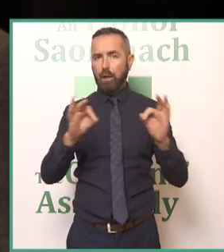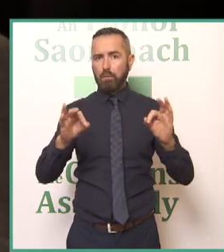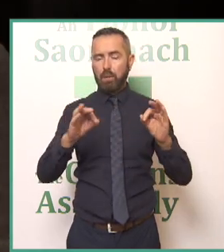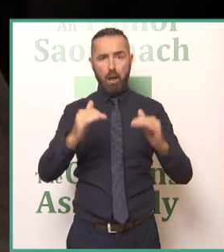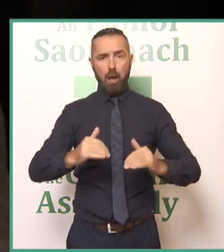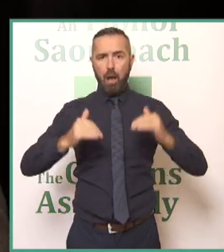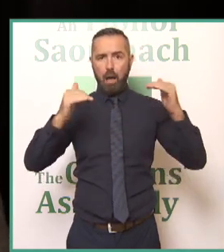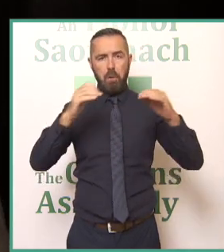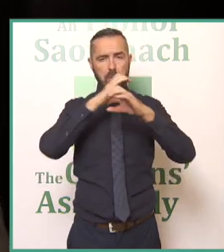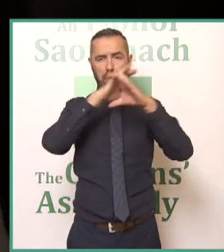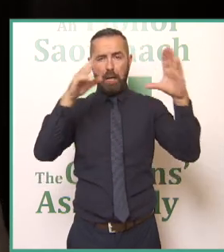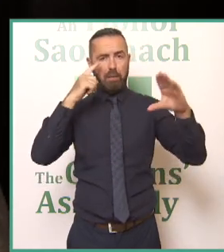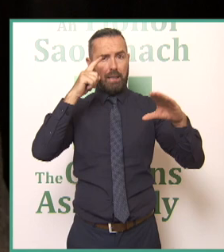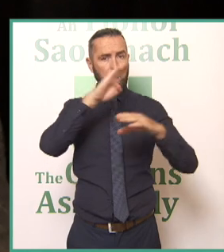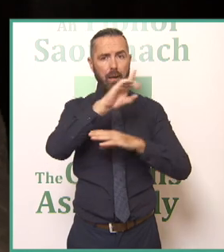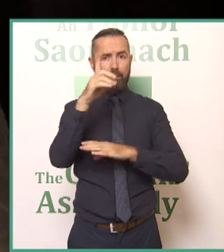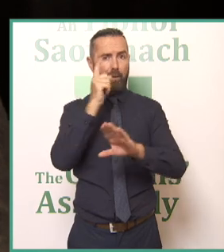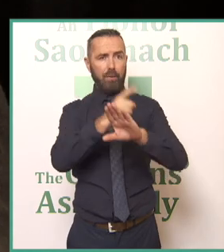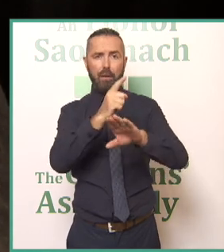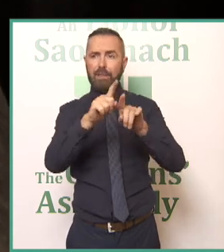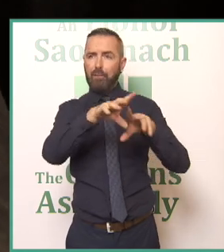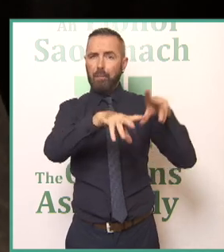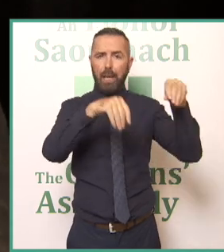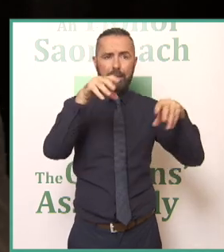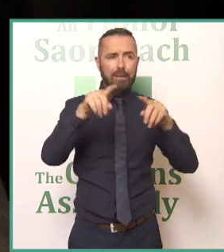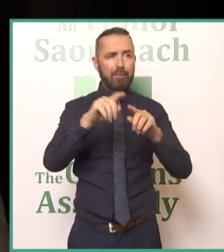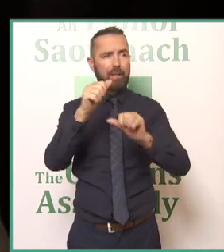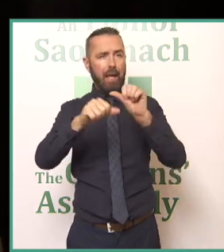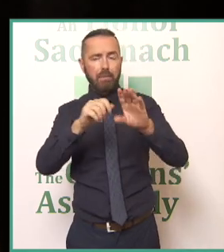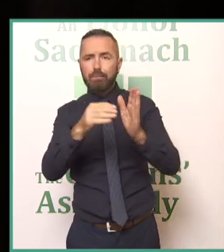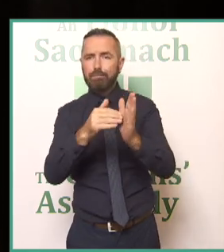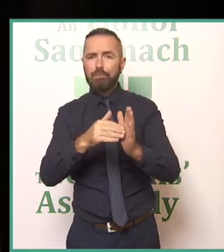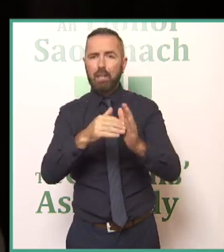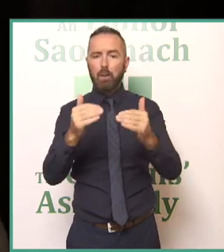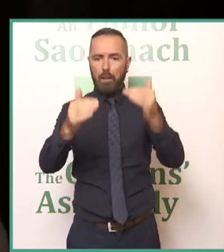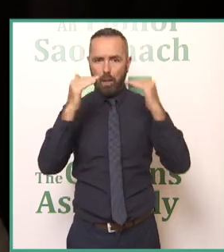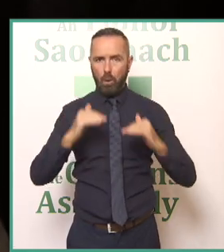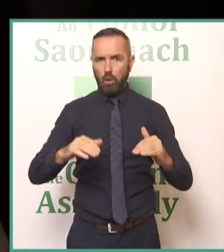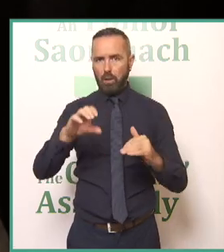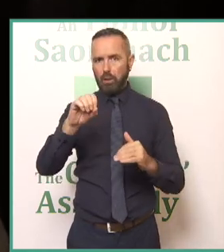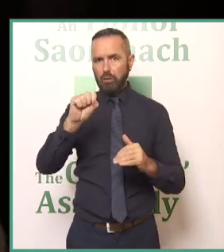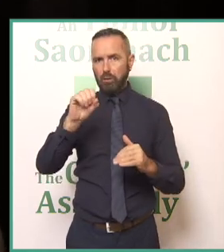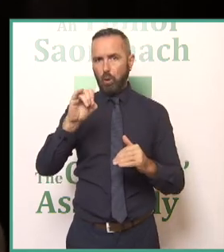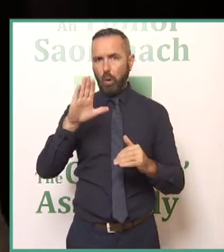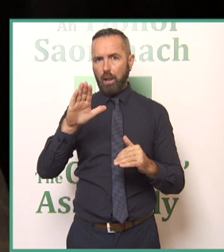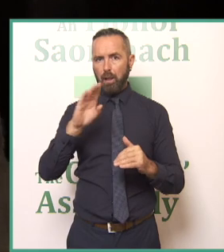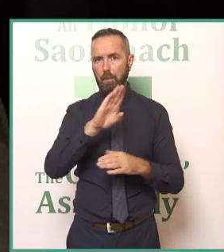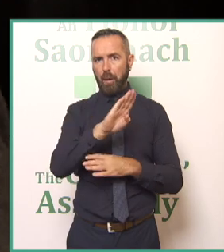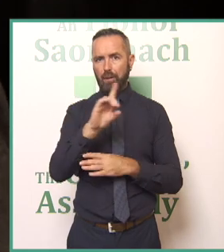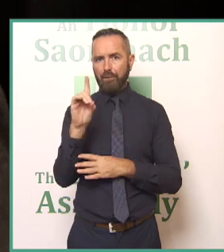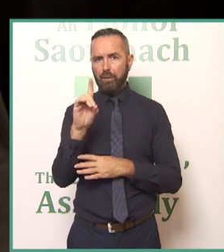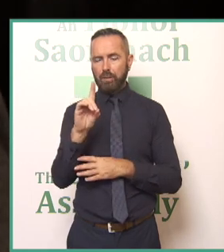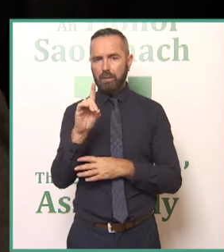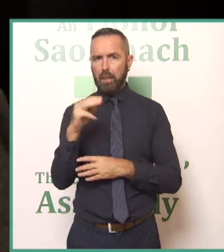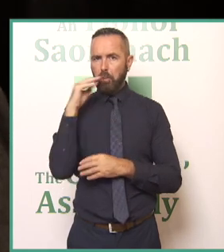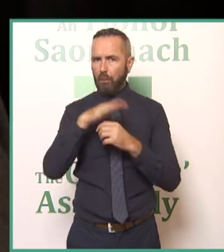but also it's about below the ground, and we're really looking at soil biodiversity. Soil biodiversity is a key for us. Soil is